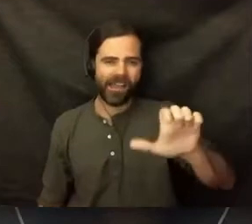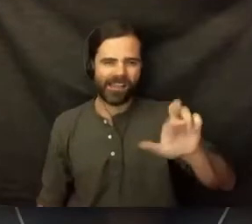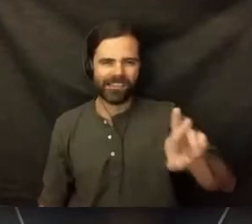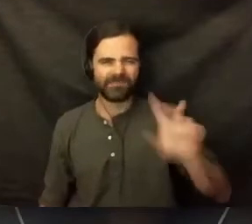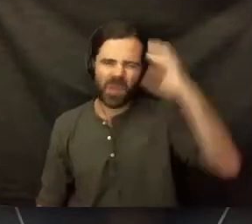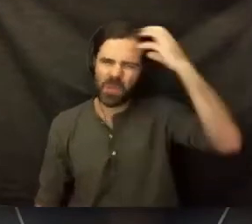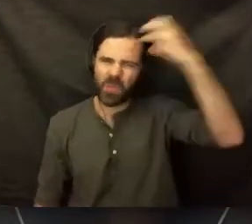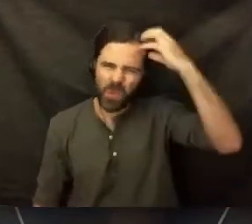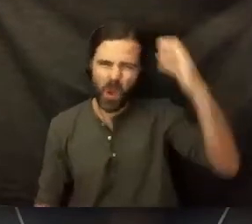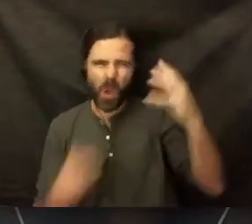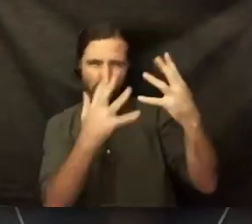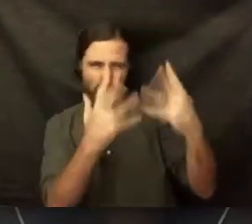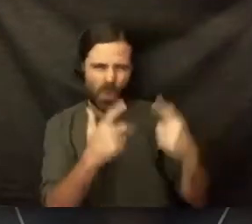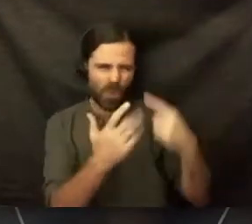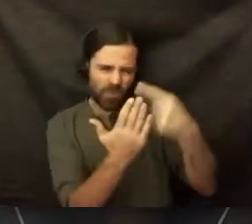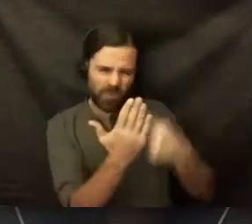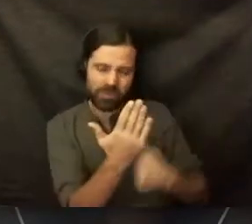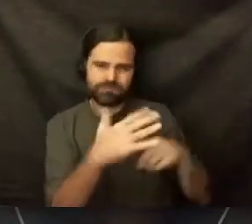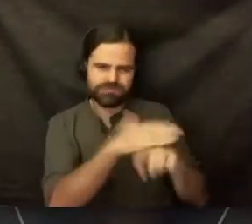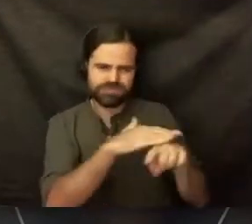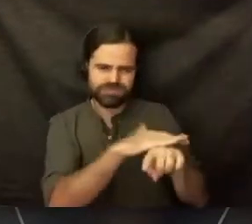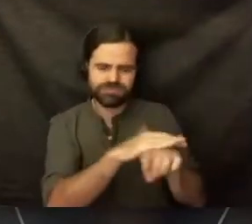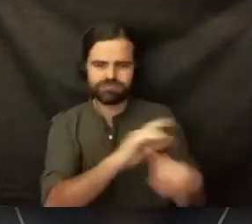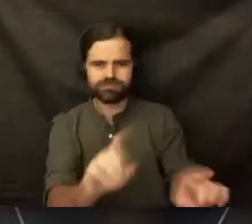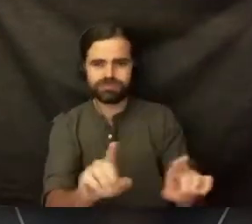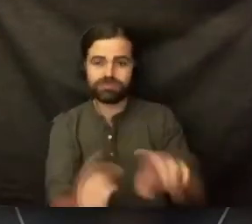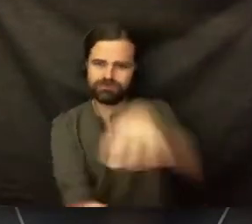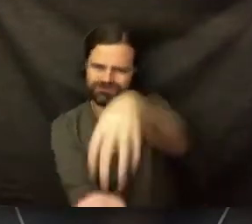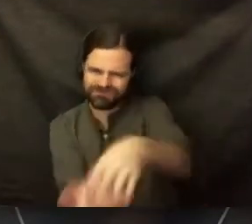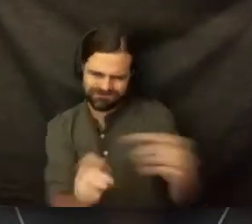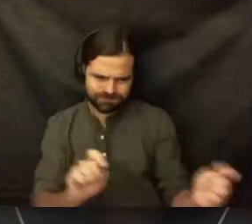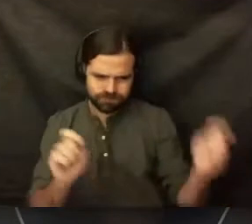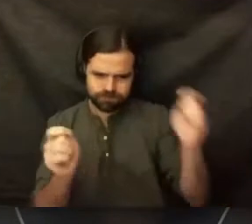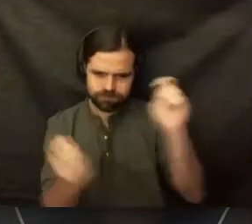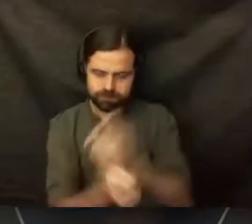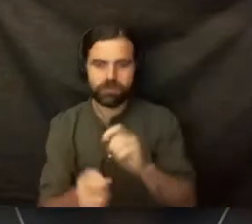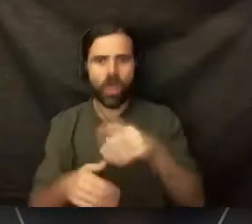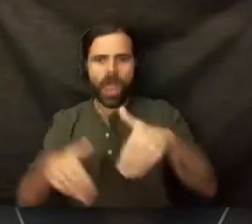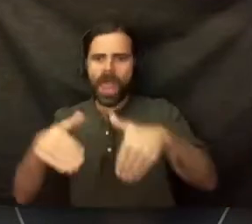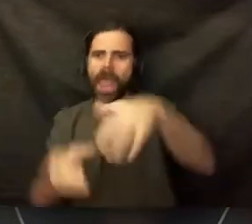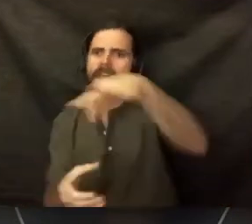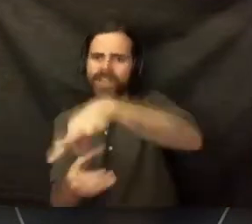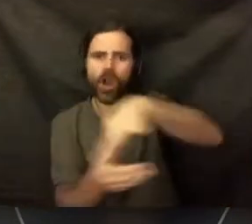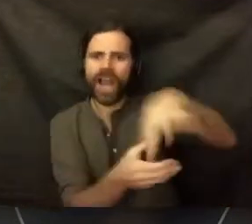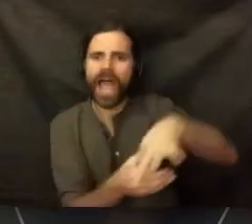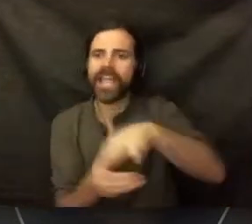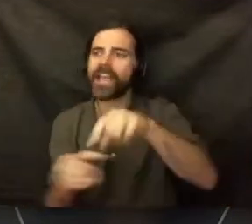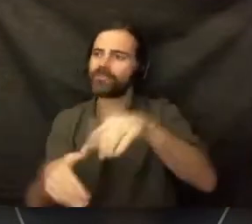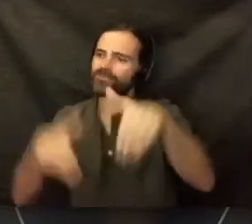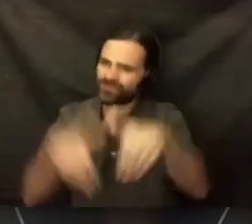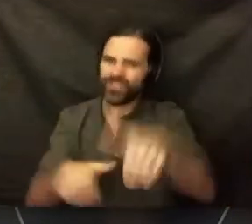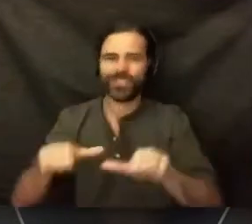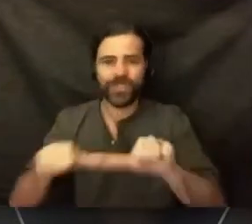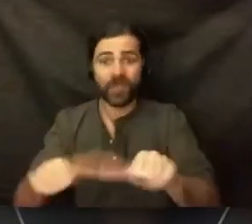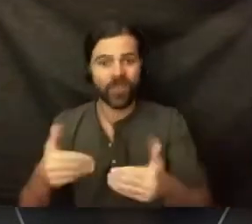institutional infrastructures of our cities for a more democratic, distributed, and sustainable future. Indy is building what he calls